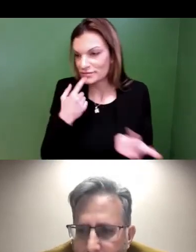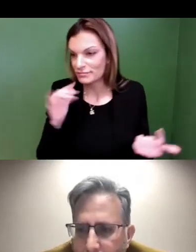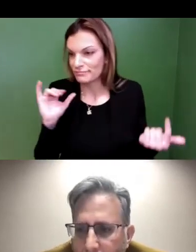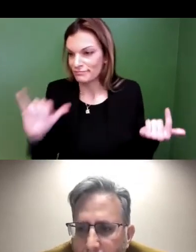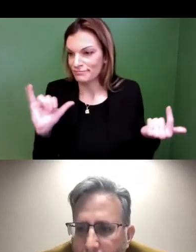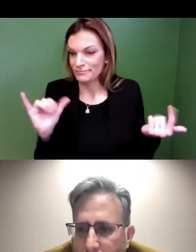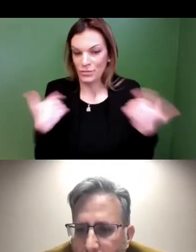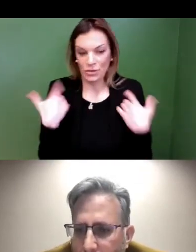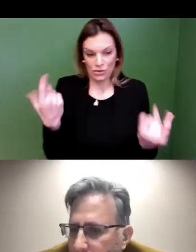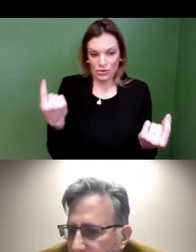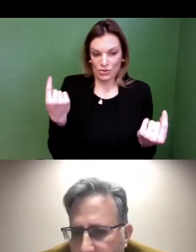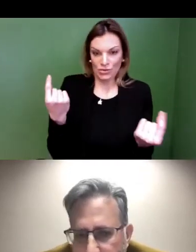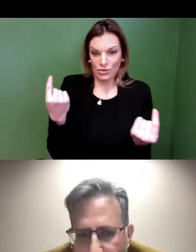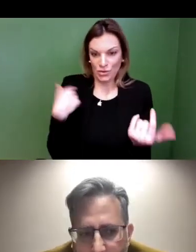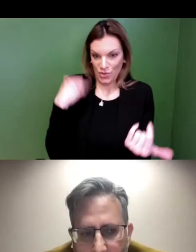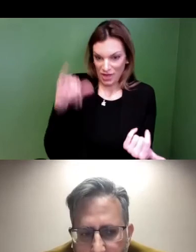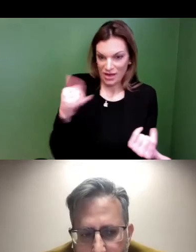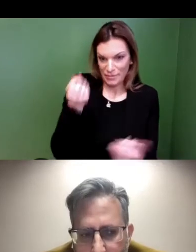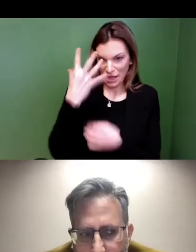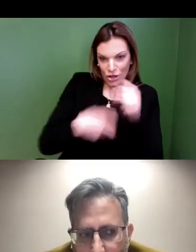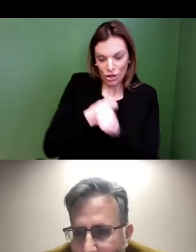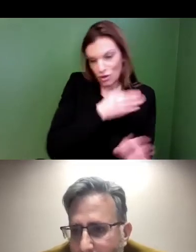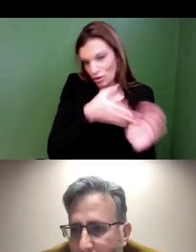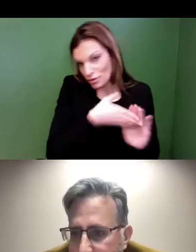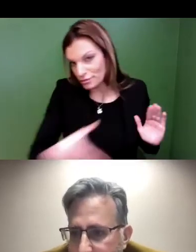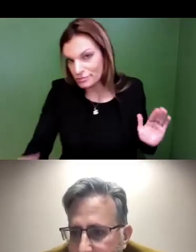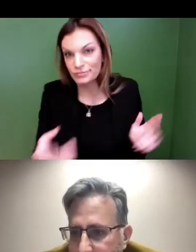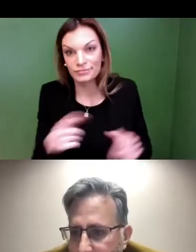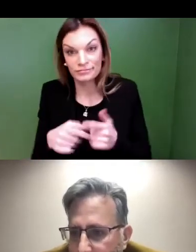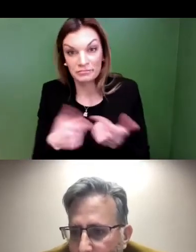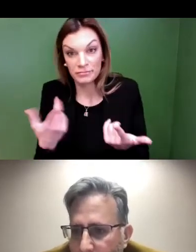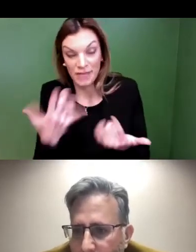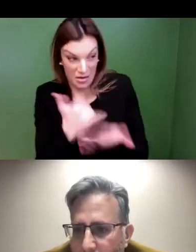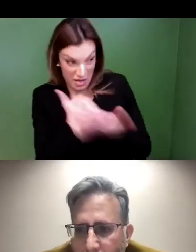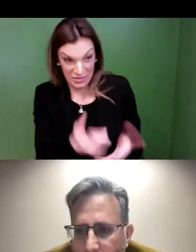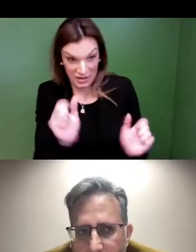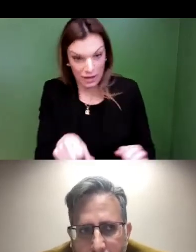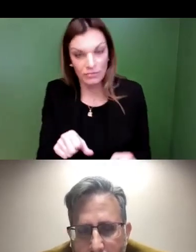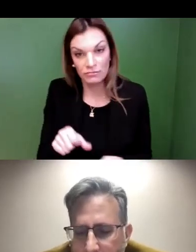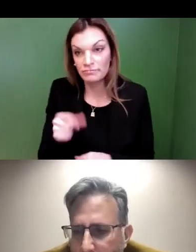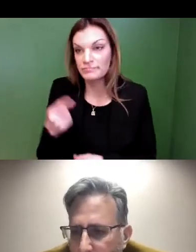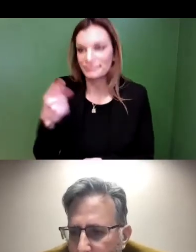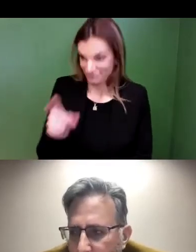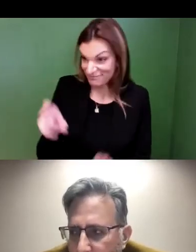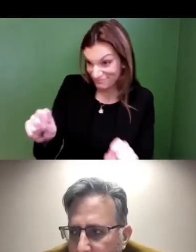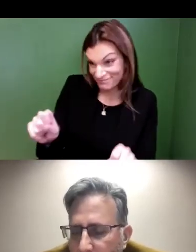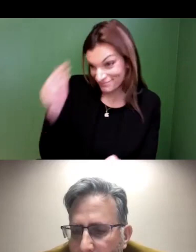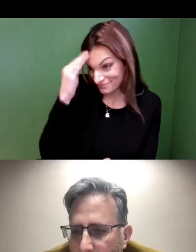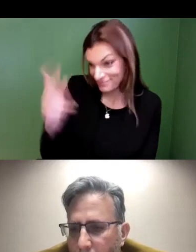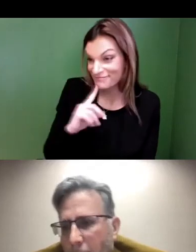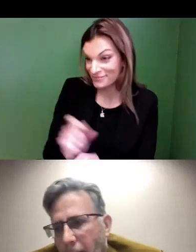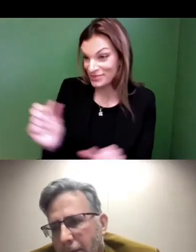going to do with that? And it turns out that a lot. And we can get that arm function improved. We